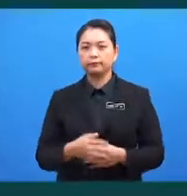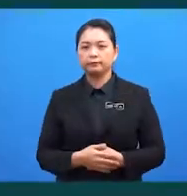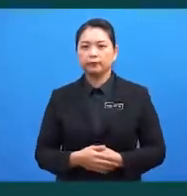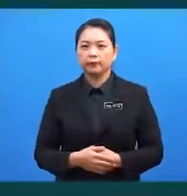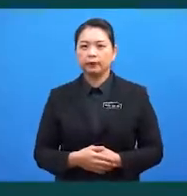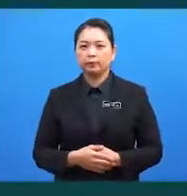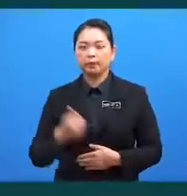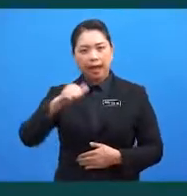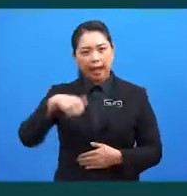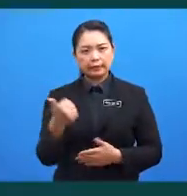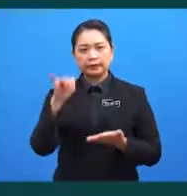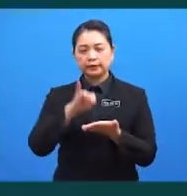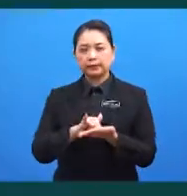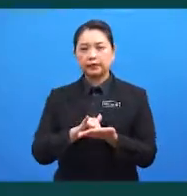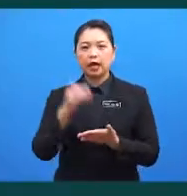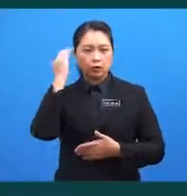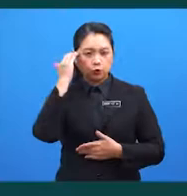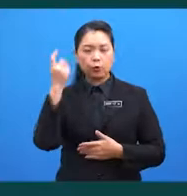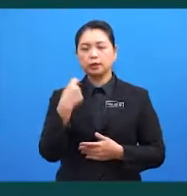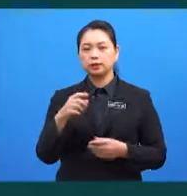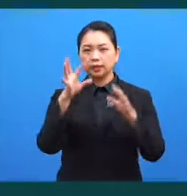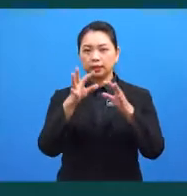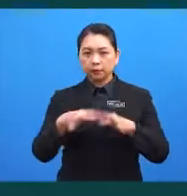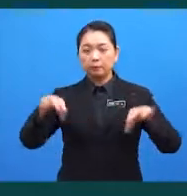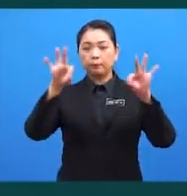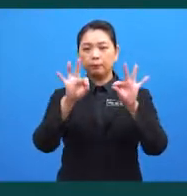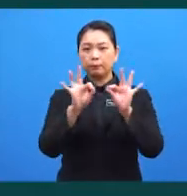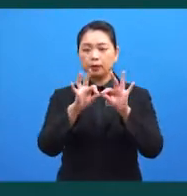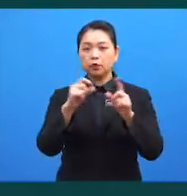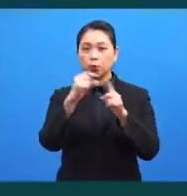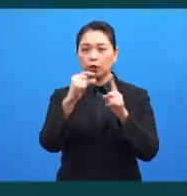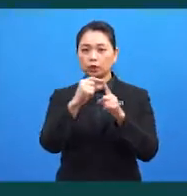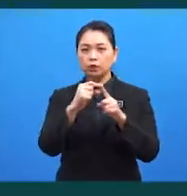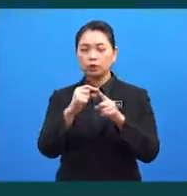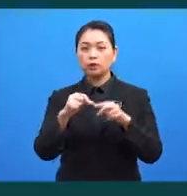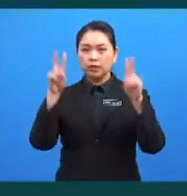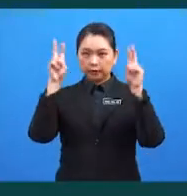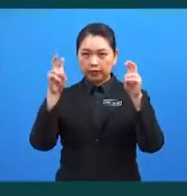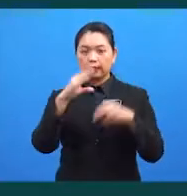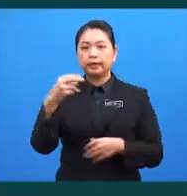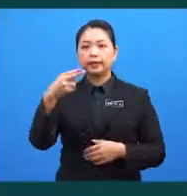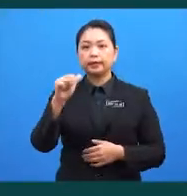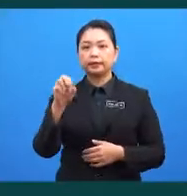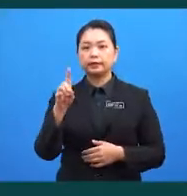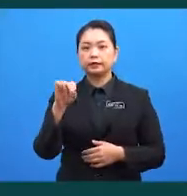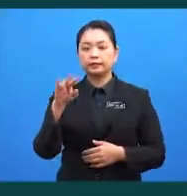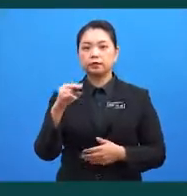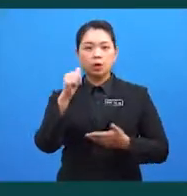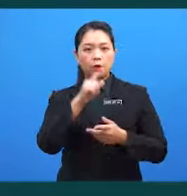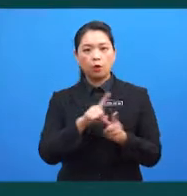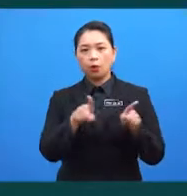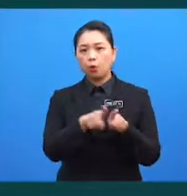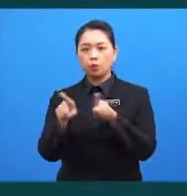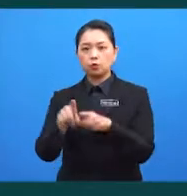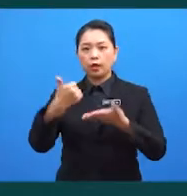Other than identifying the important words in a text, title and headings can also help us